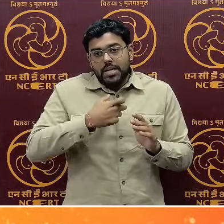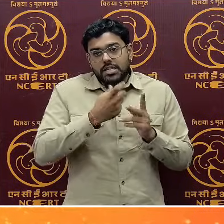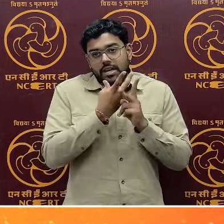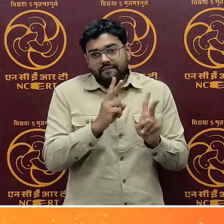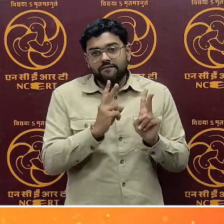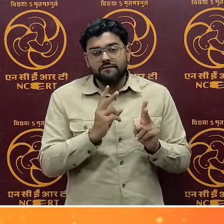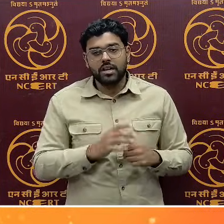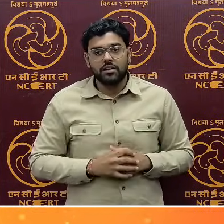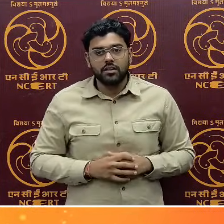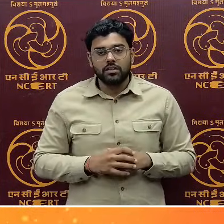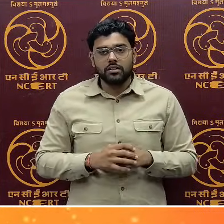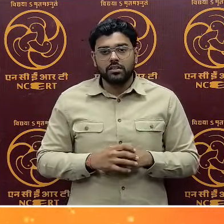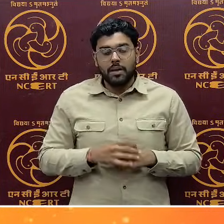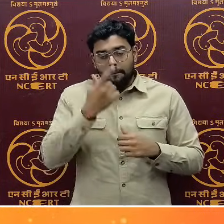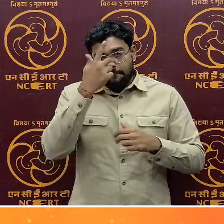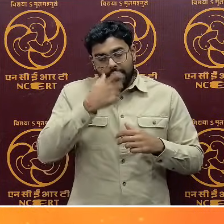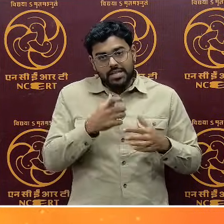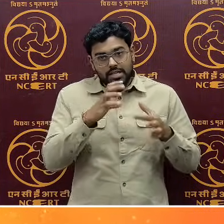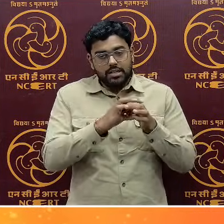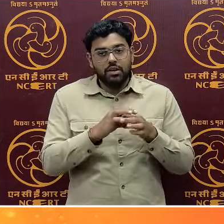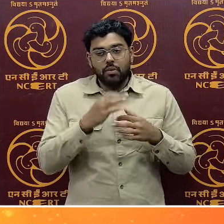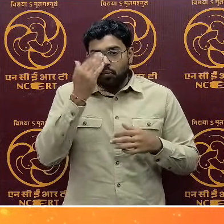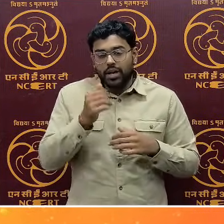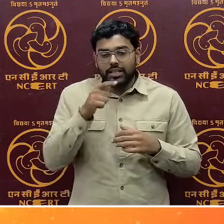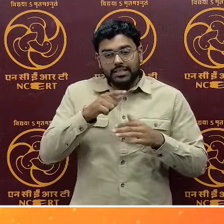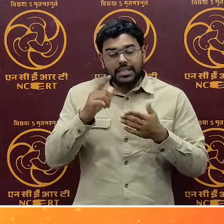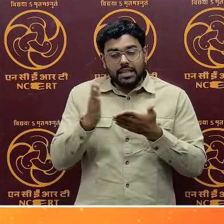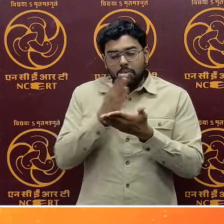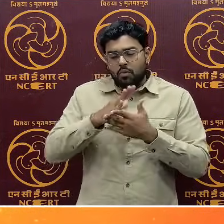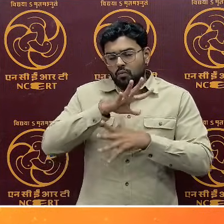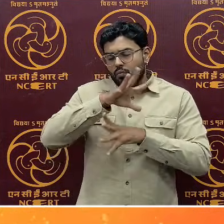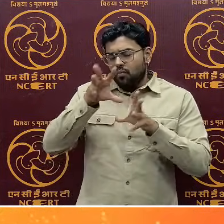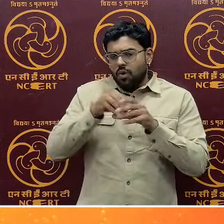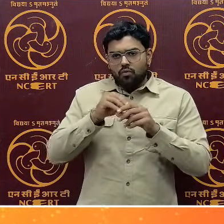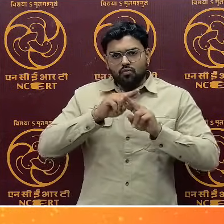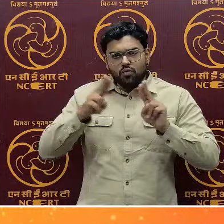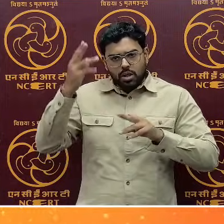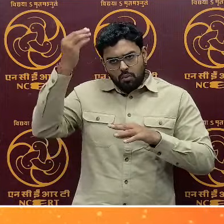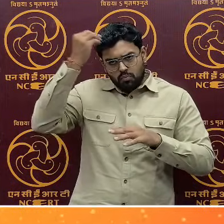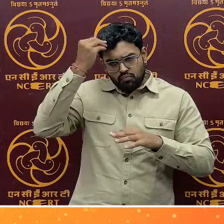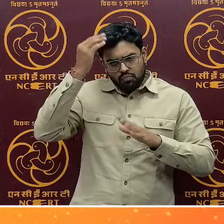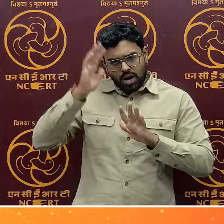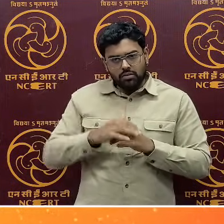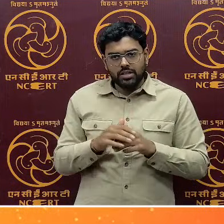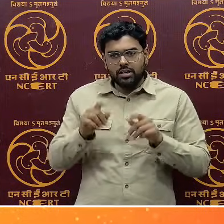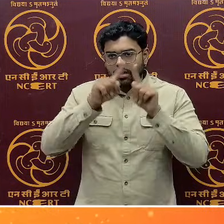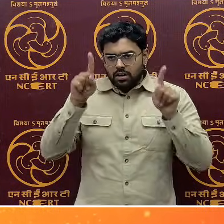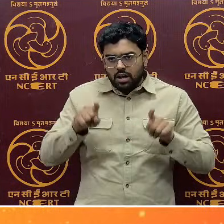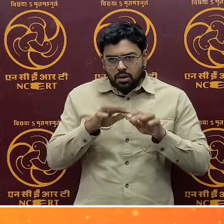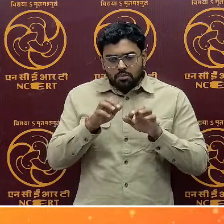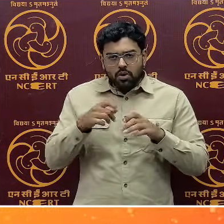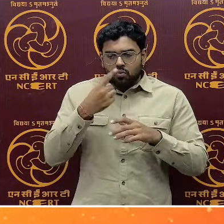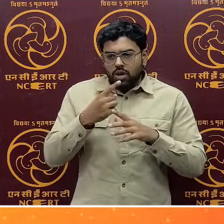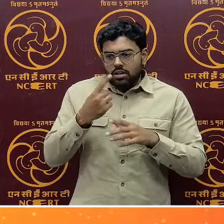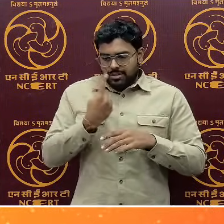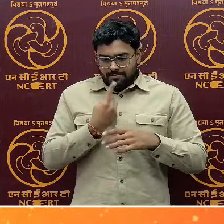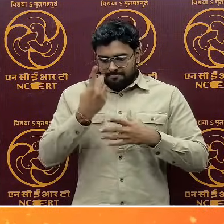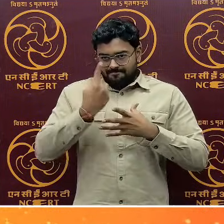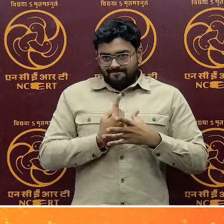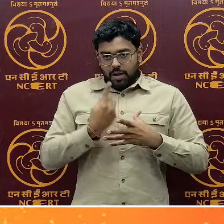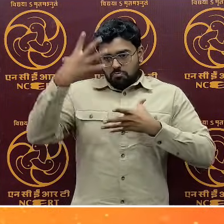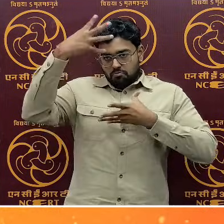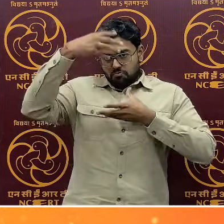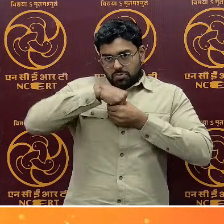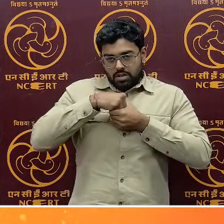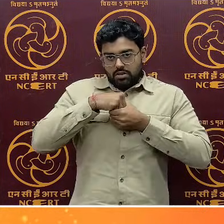characteristic. That was that he was no less than a library, a computer which is rolled into one, and he was